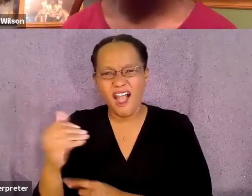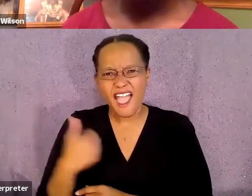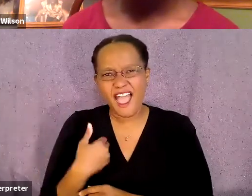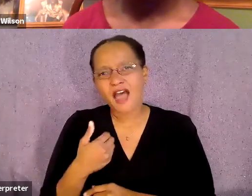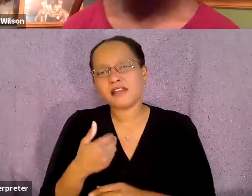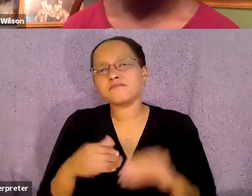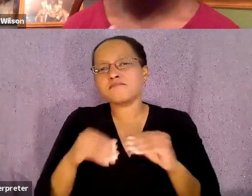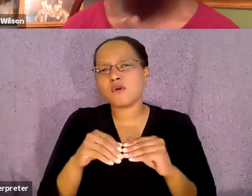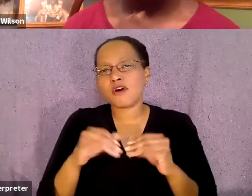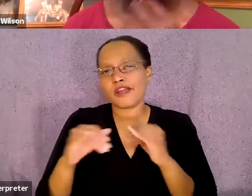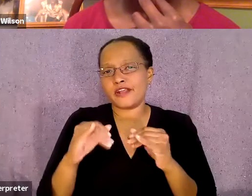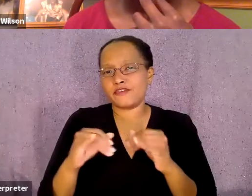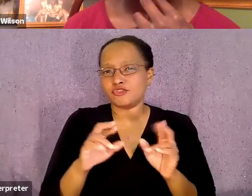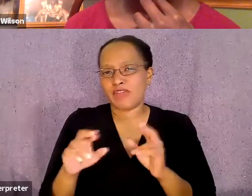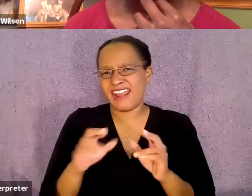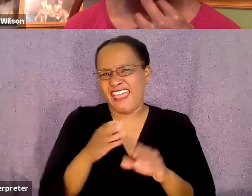And I did